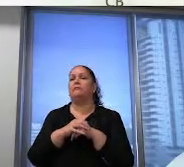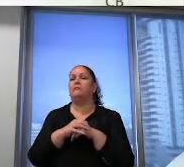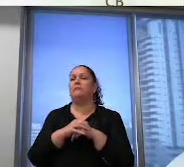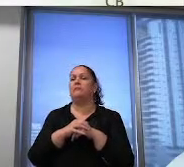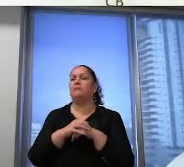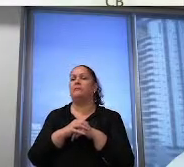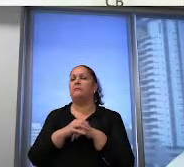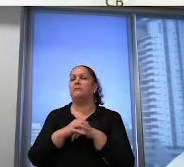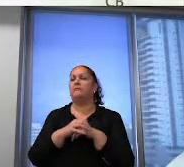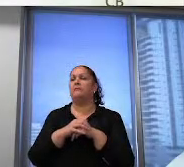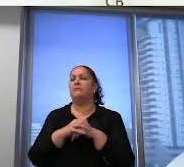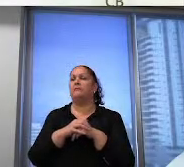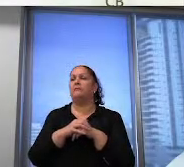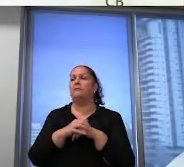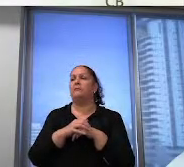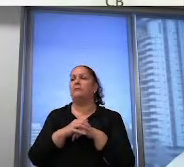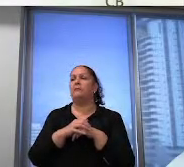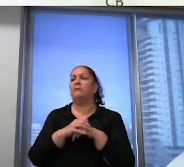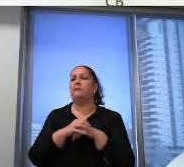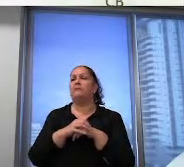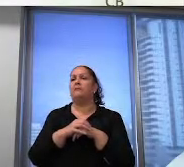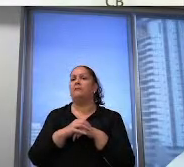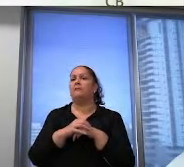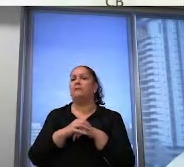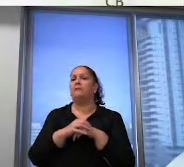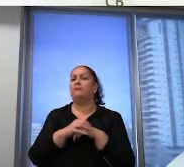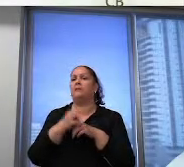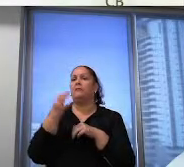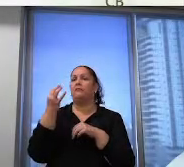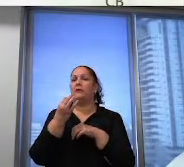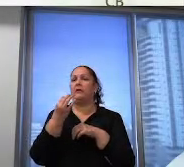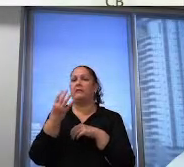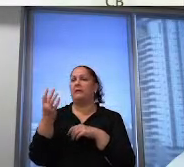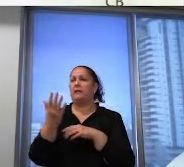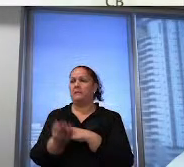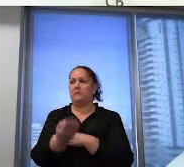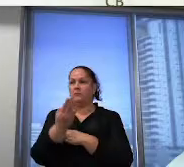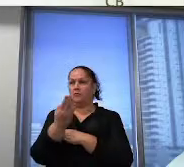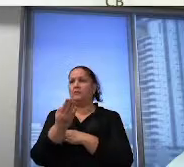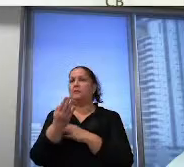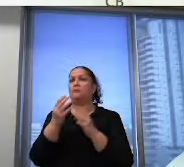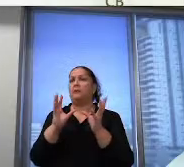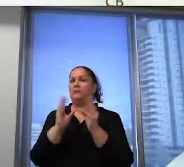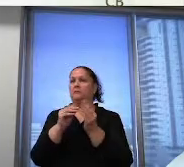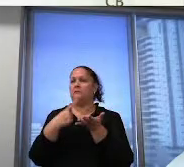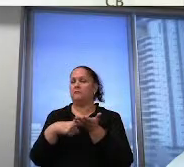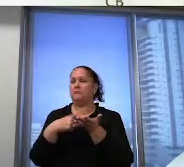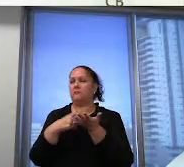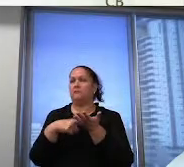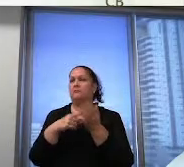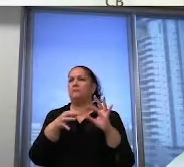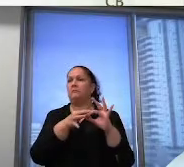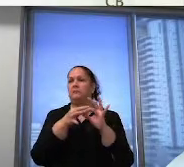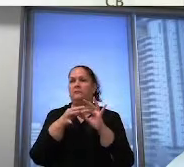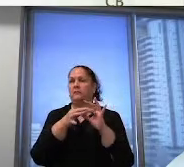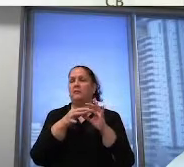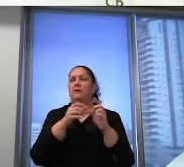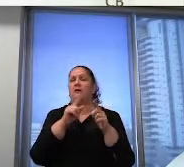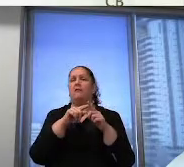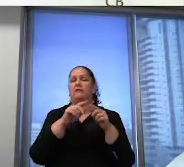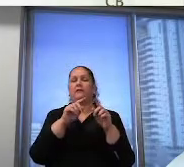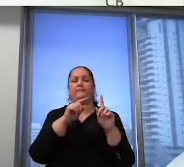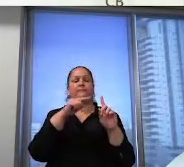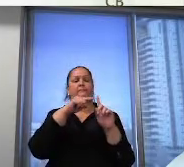I got no objection to setting aside Friday at 9 in the morning for the discussion of the relationship of